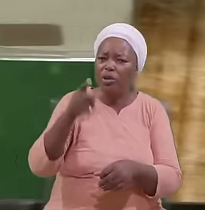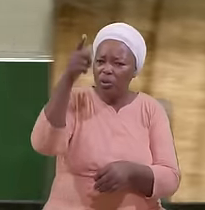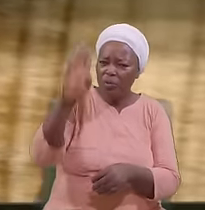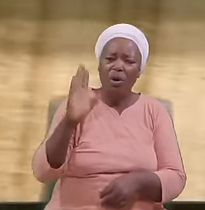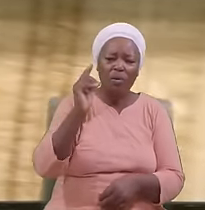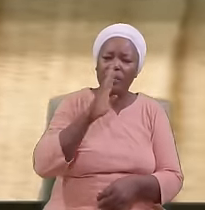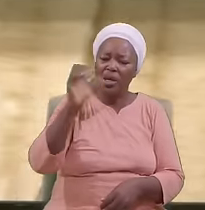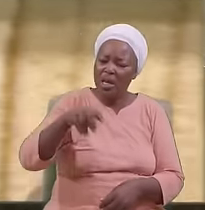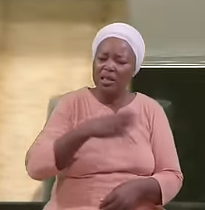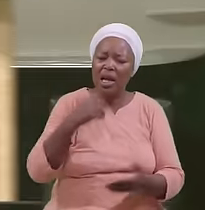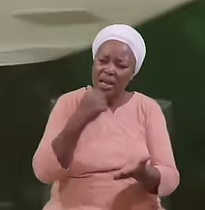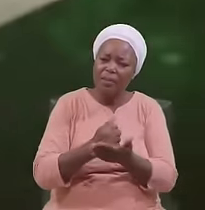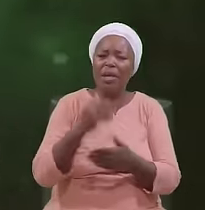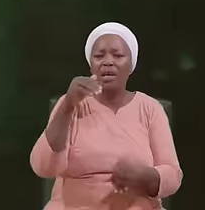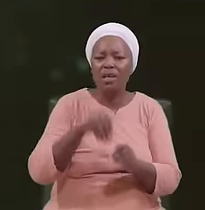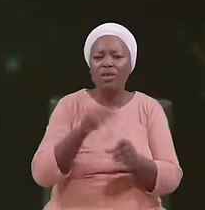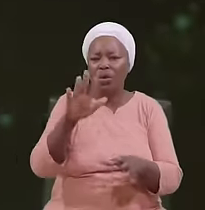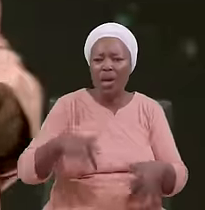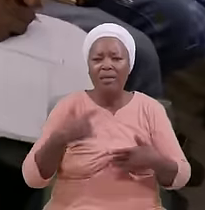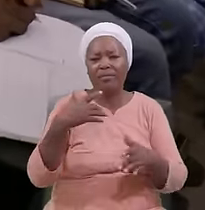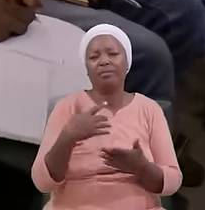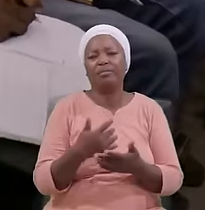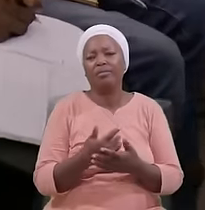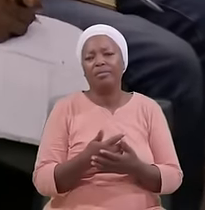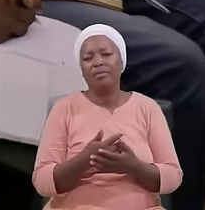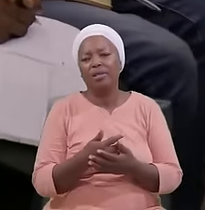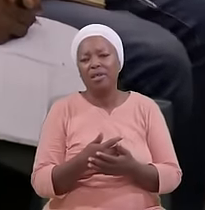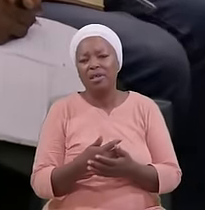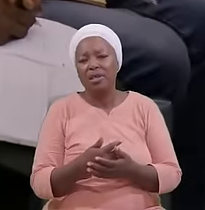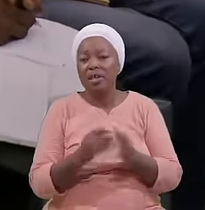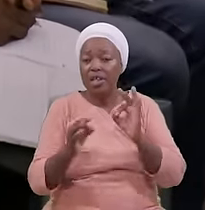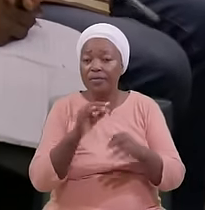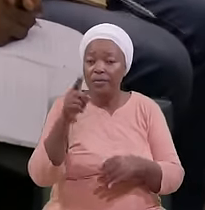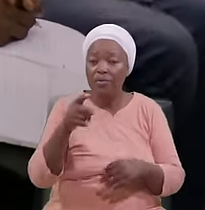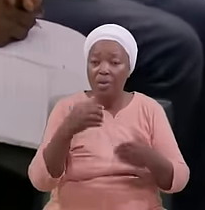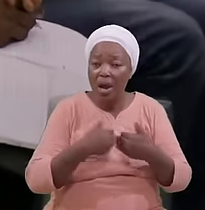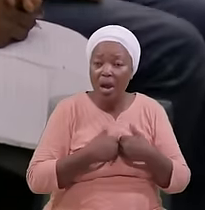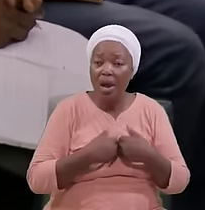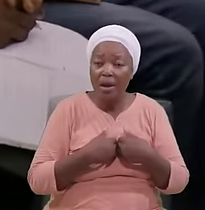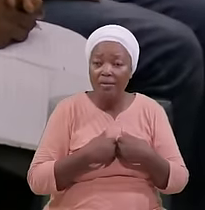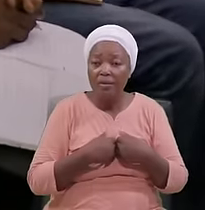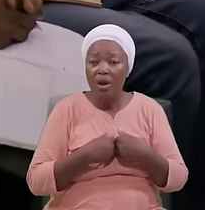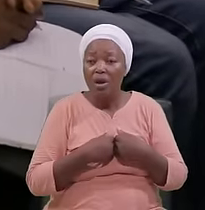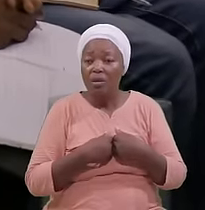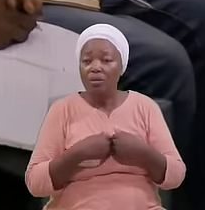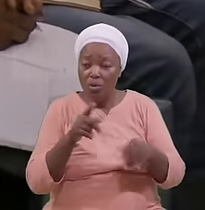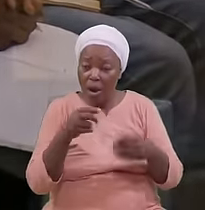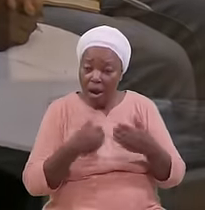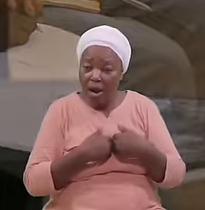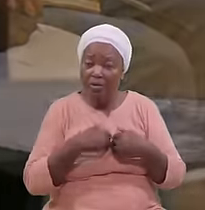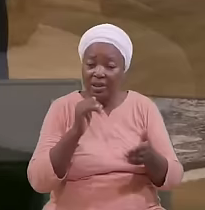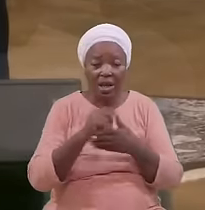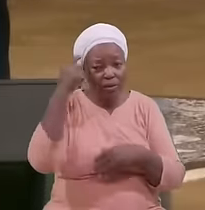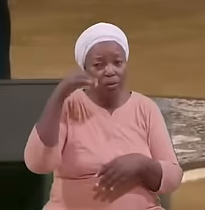will be yes and amen in your life. If you are lame, once you have the thought of God, your